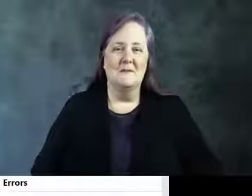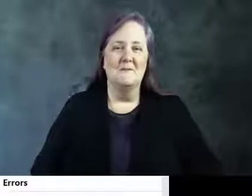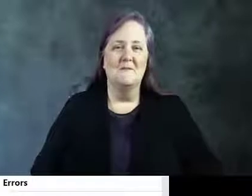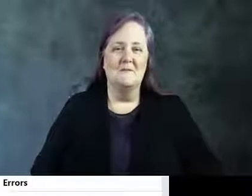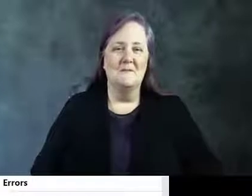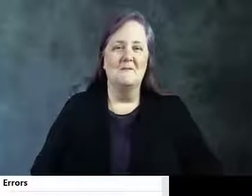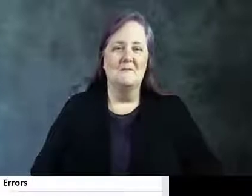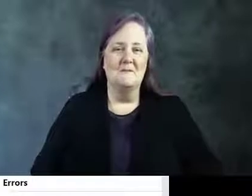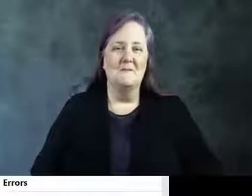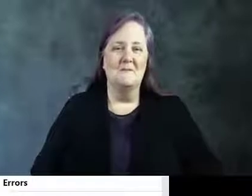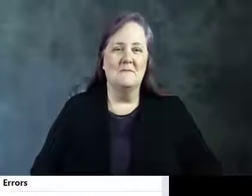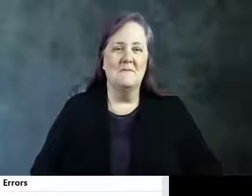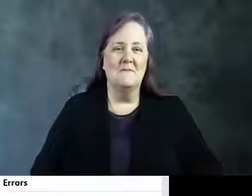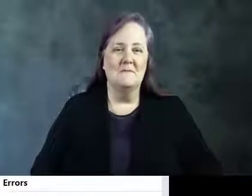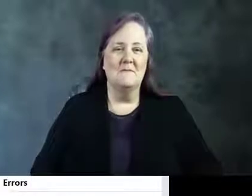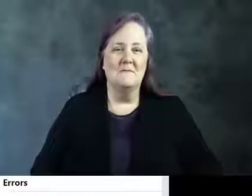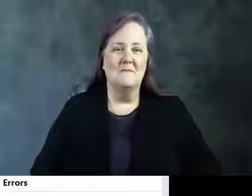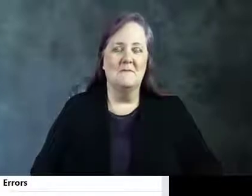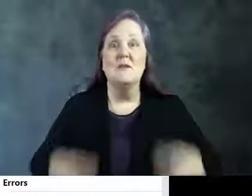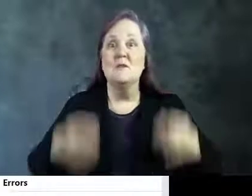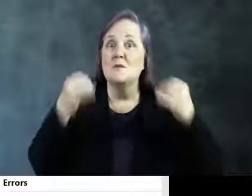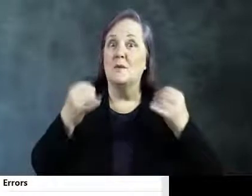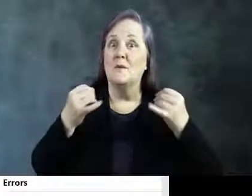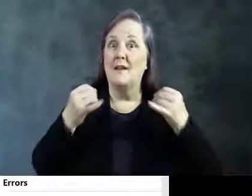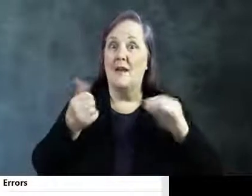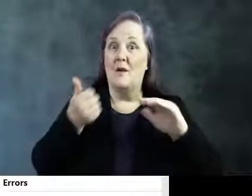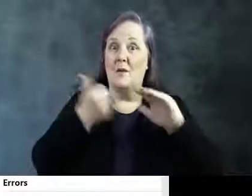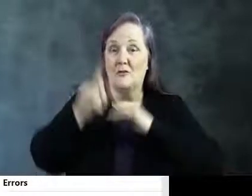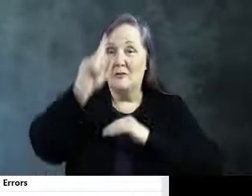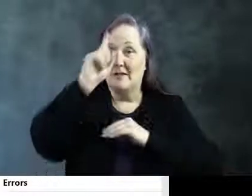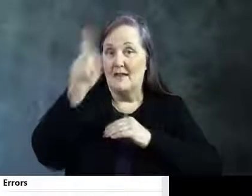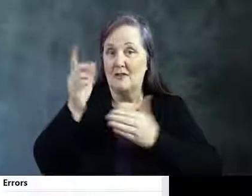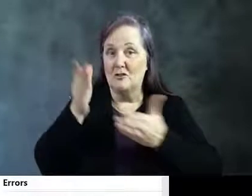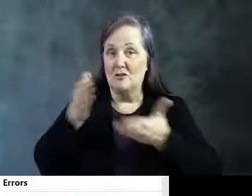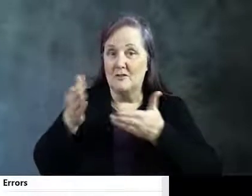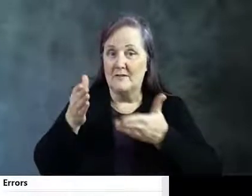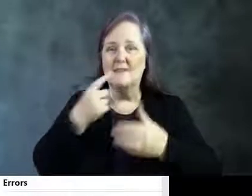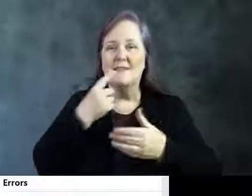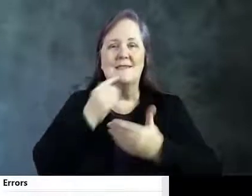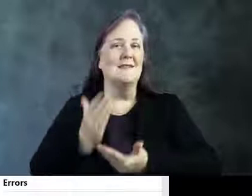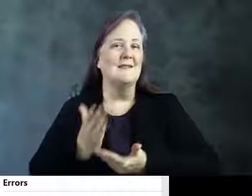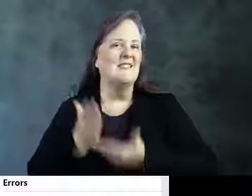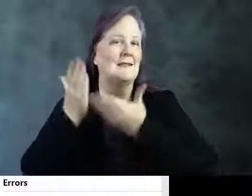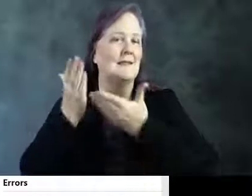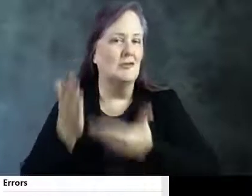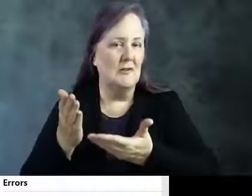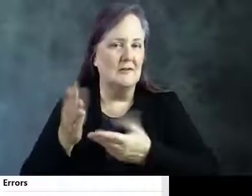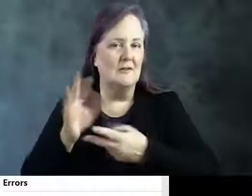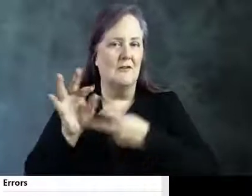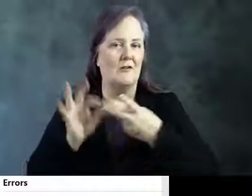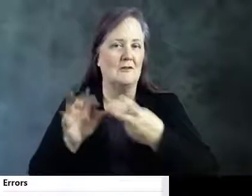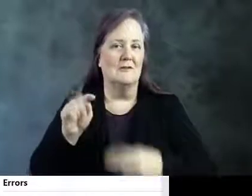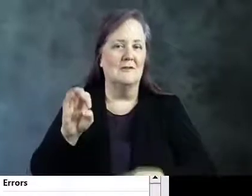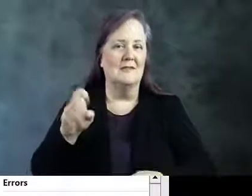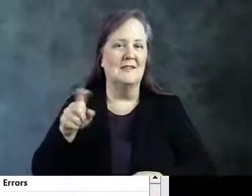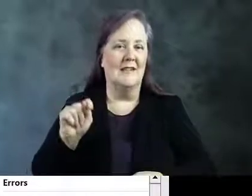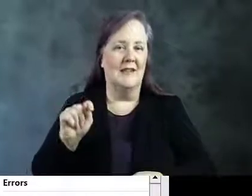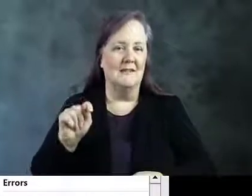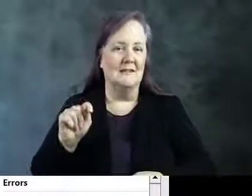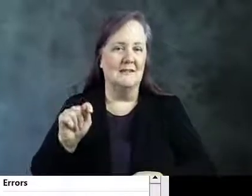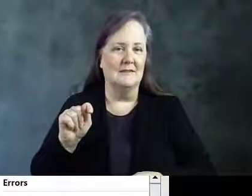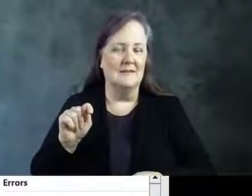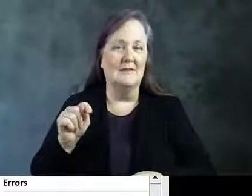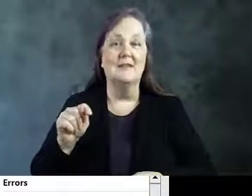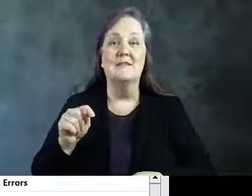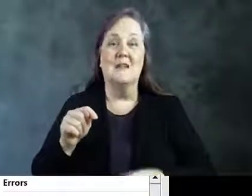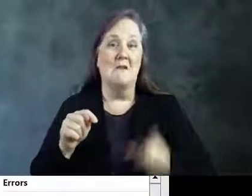Okay, so now it has, under my intelligence services, it says suggested alternative text. So it's saying, we